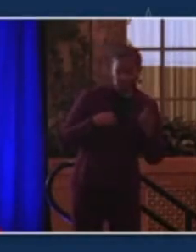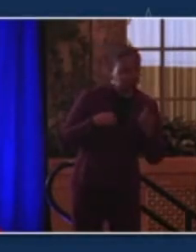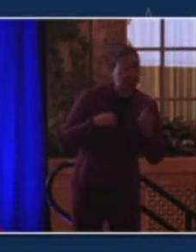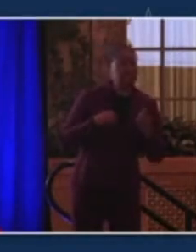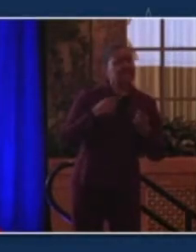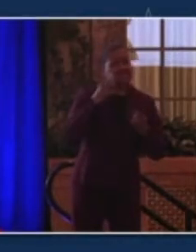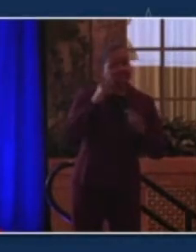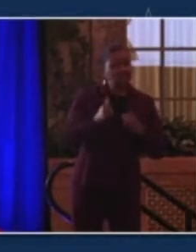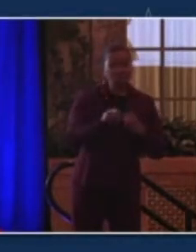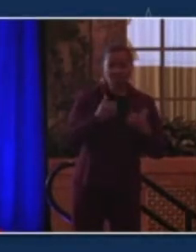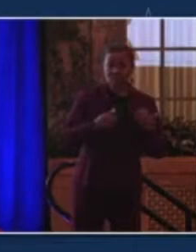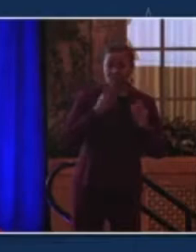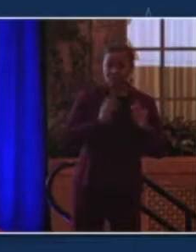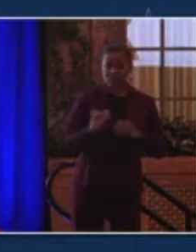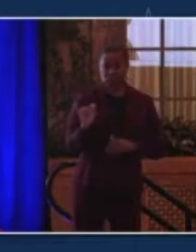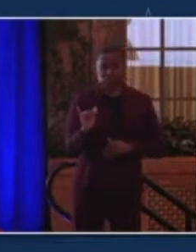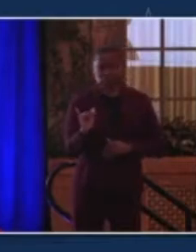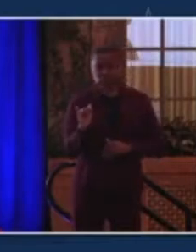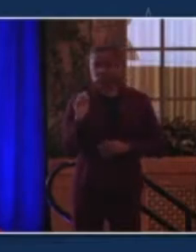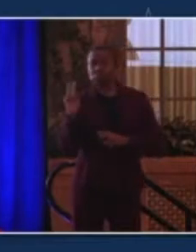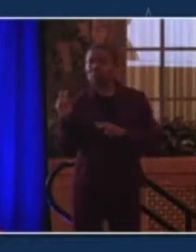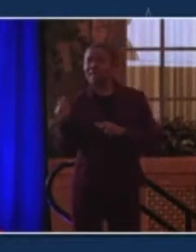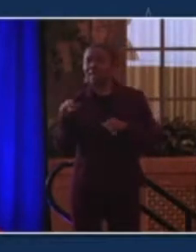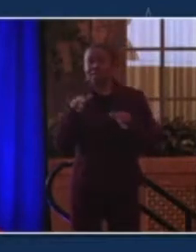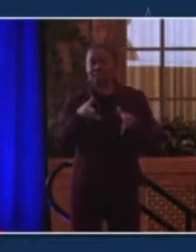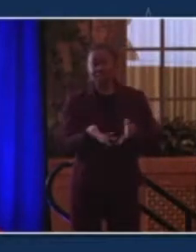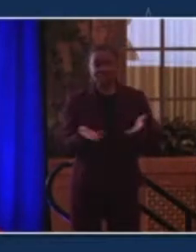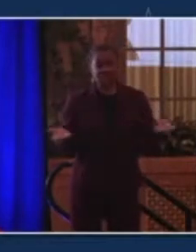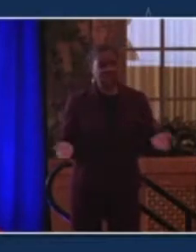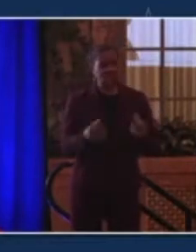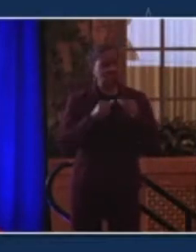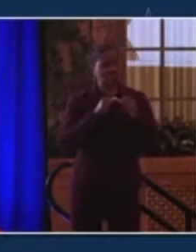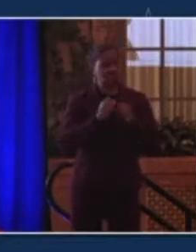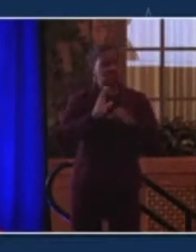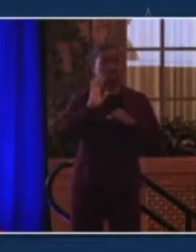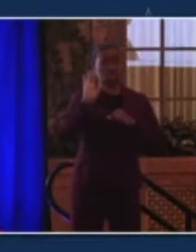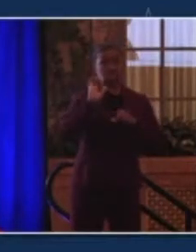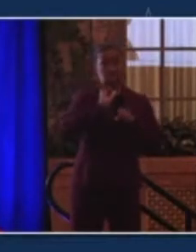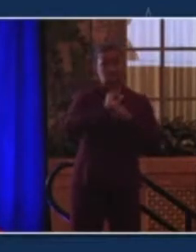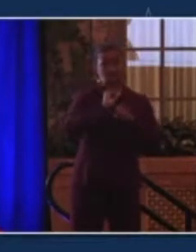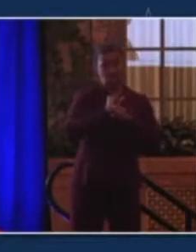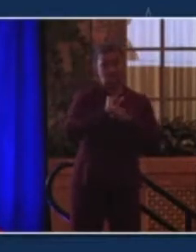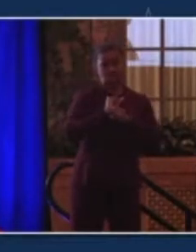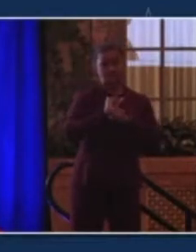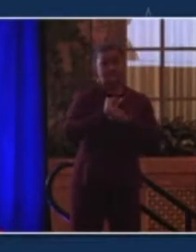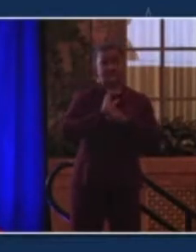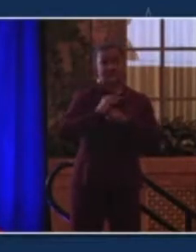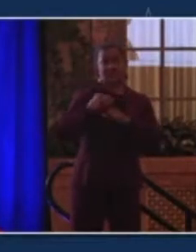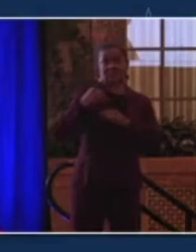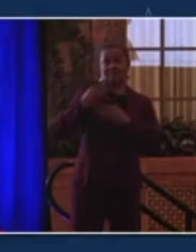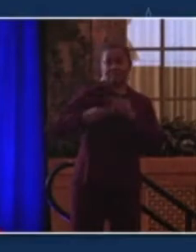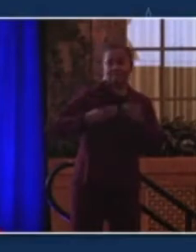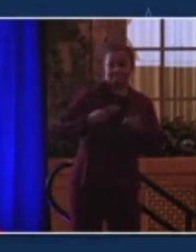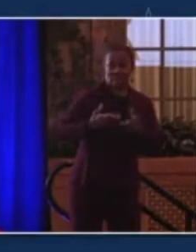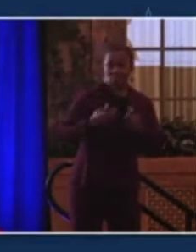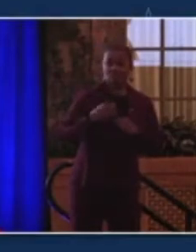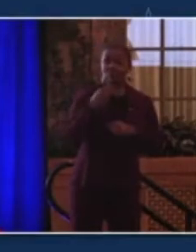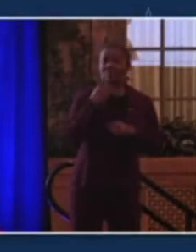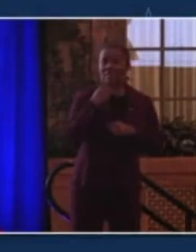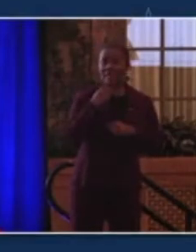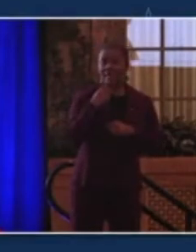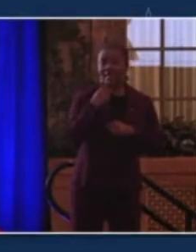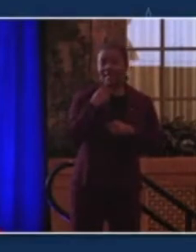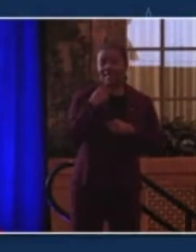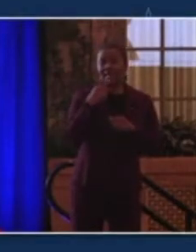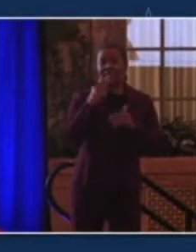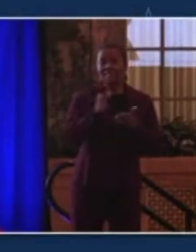many, many young people. And he left us here to continue his work and to continue his legacy. So I just want to say there's